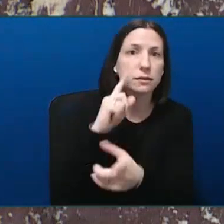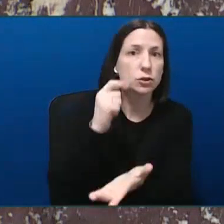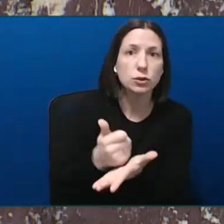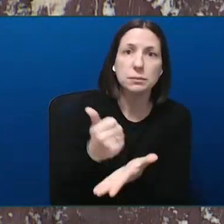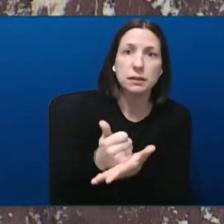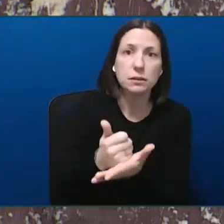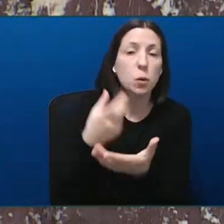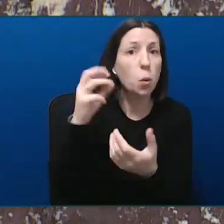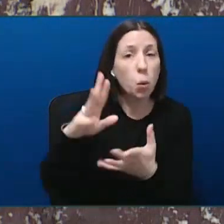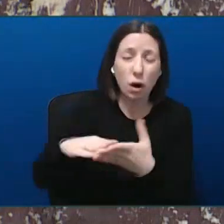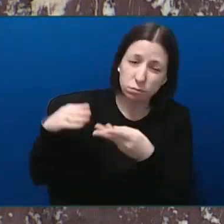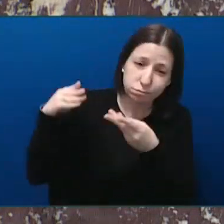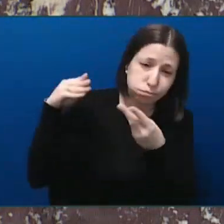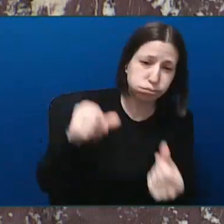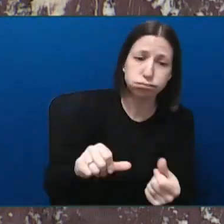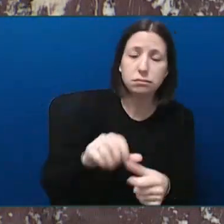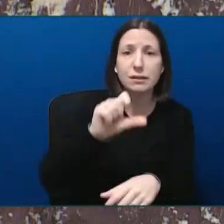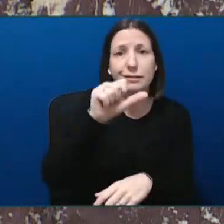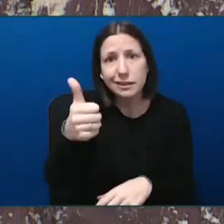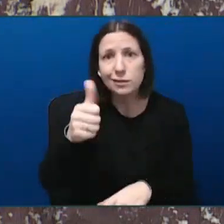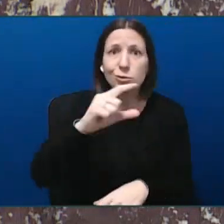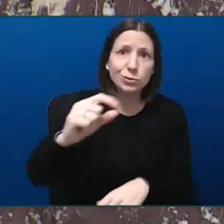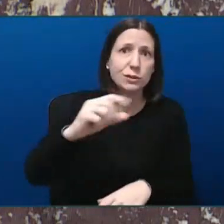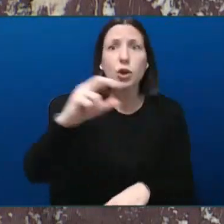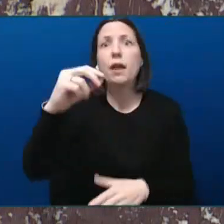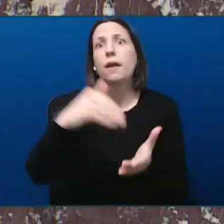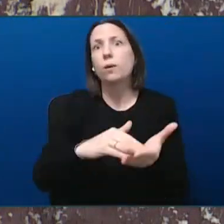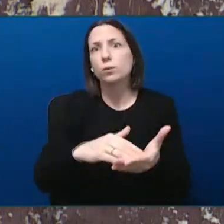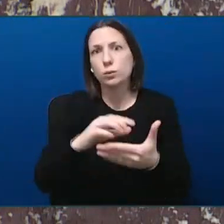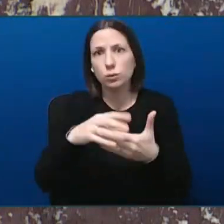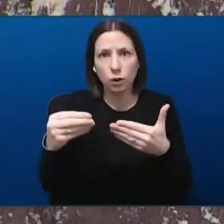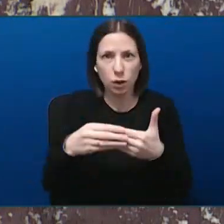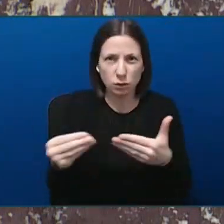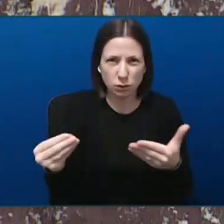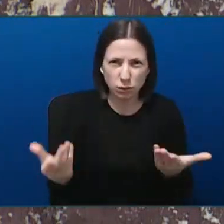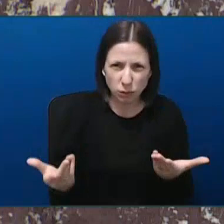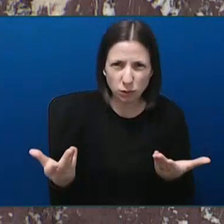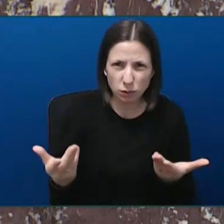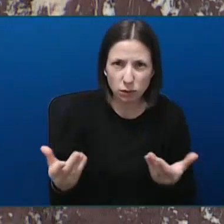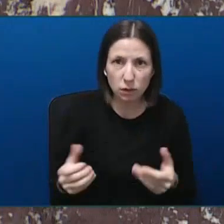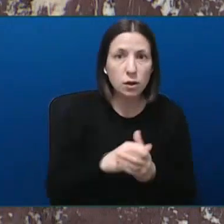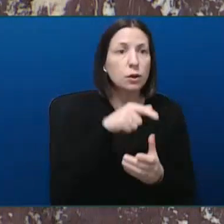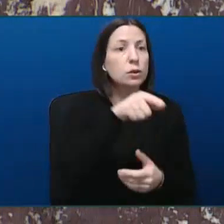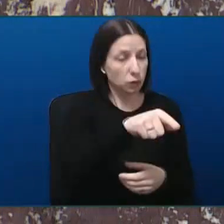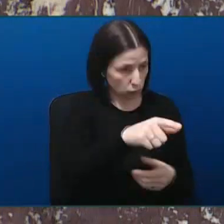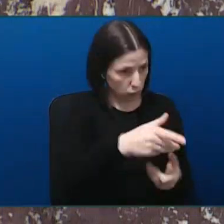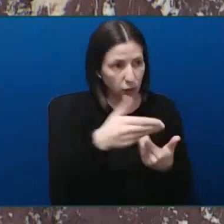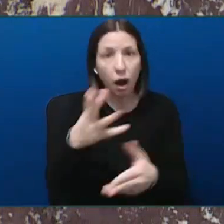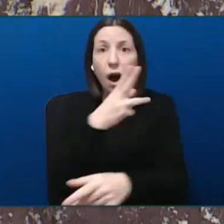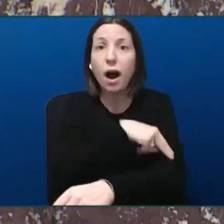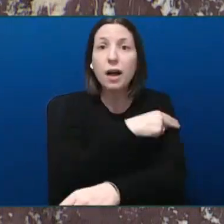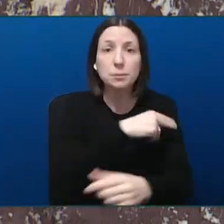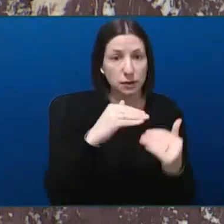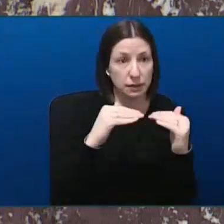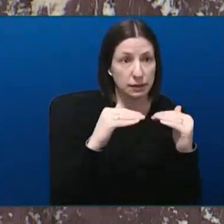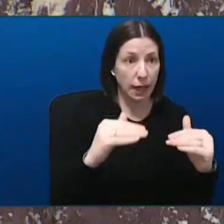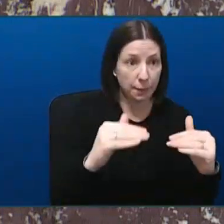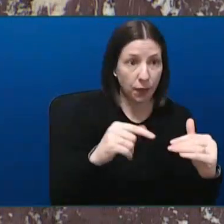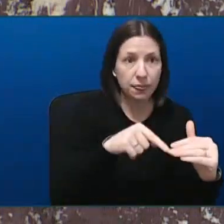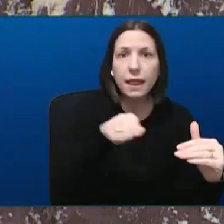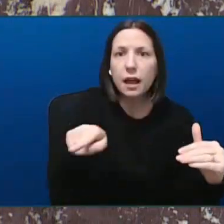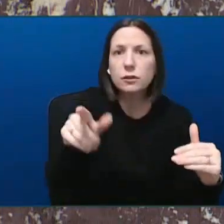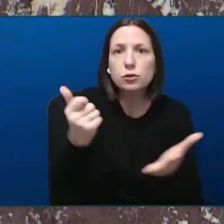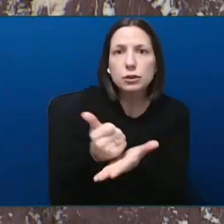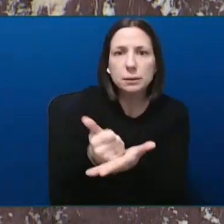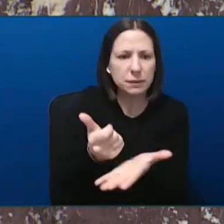dollars, leaving a massive gap between basic stabilization and getting treatment. So will the government support involuntary care